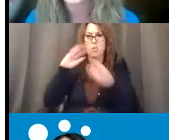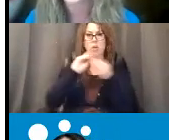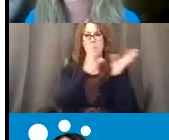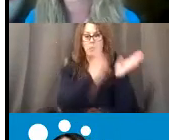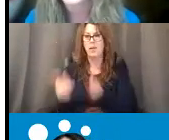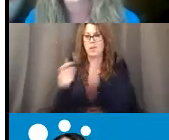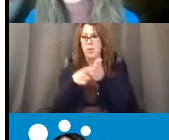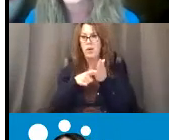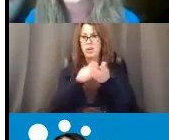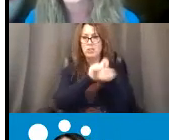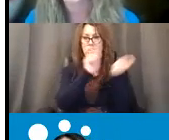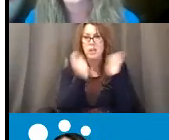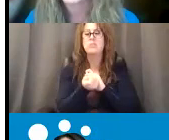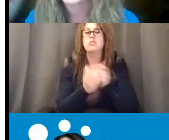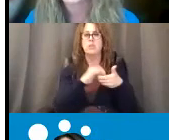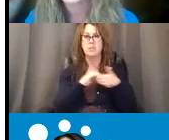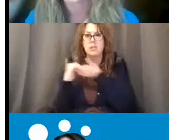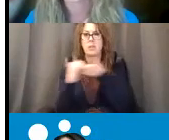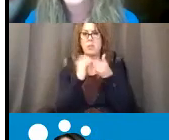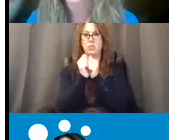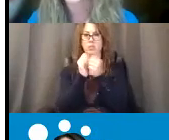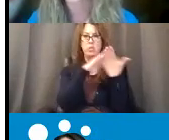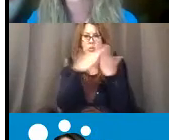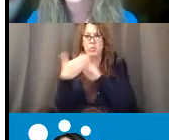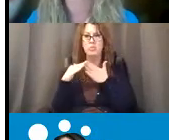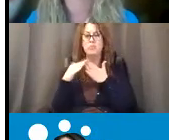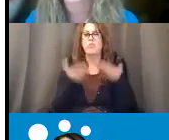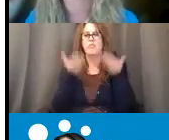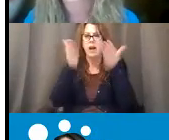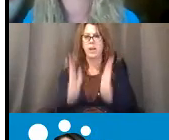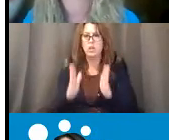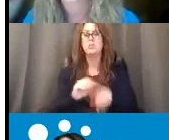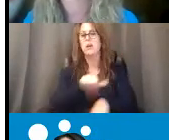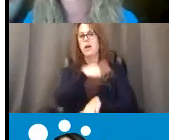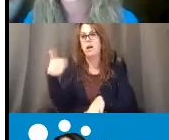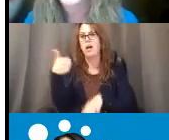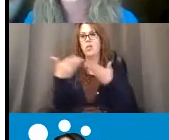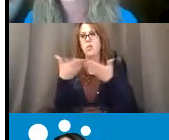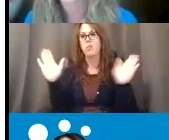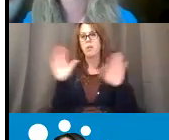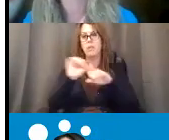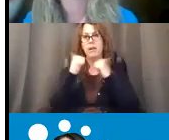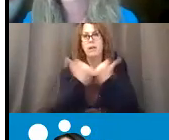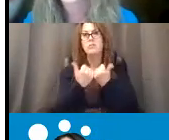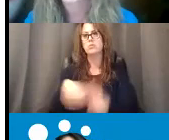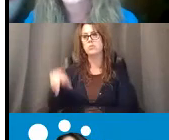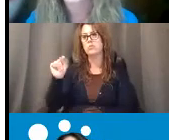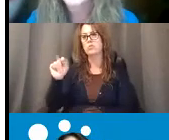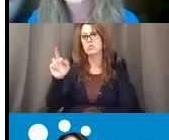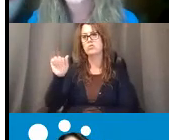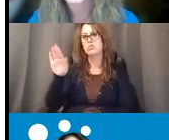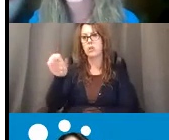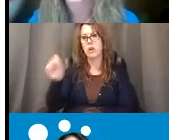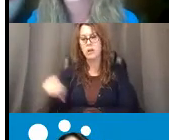change, collaboration with community providers, other public agencies, tribes, individuals with